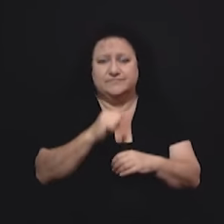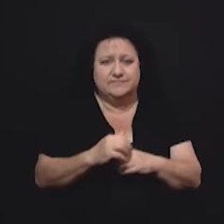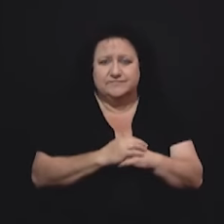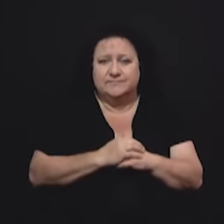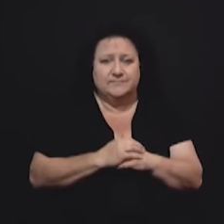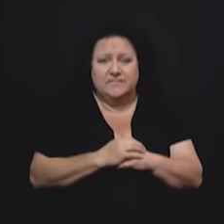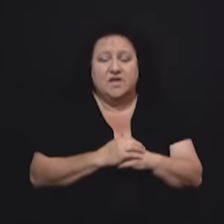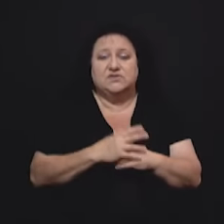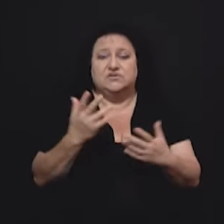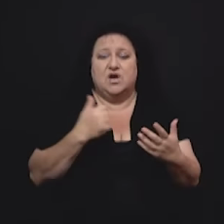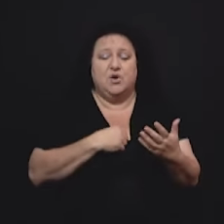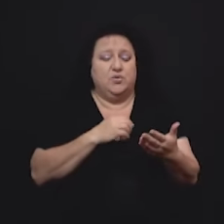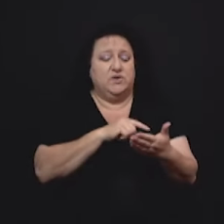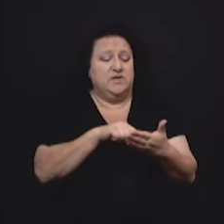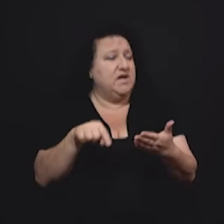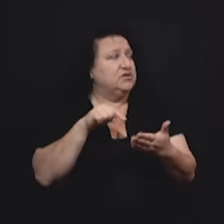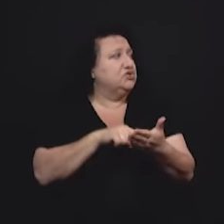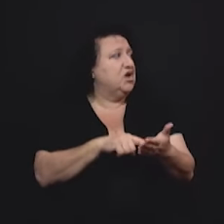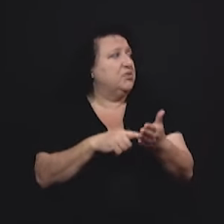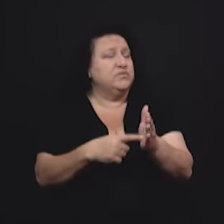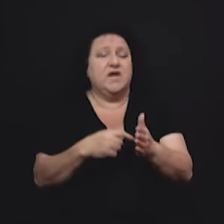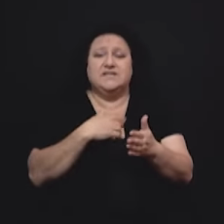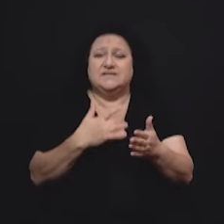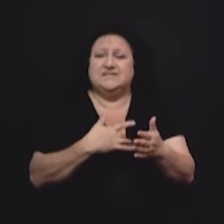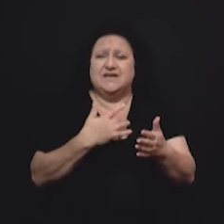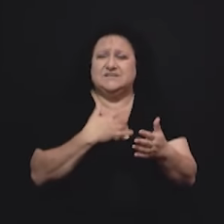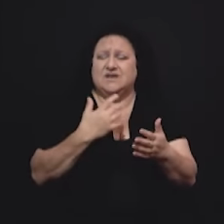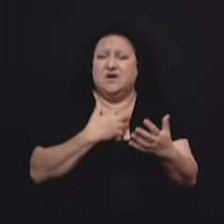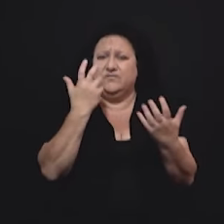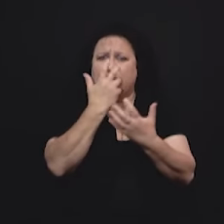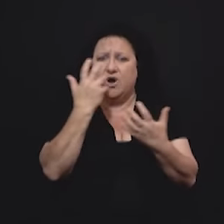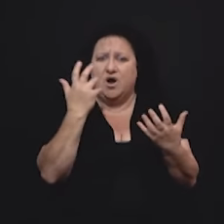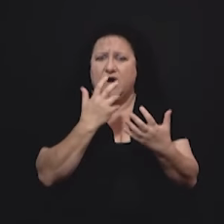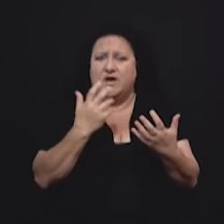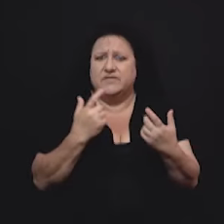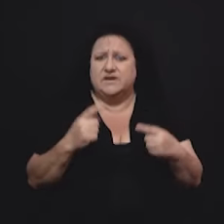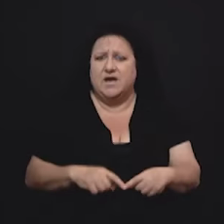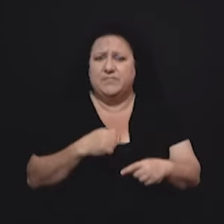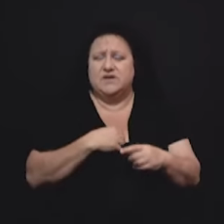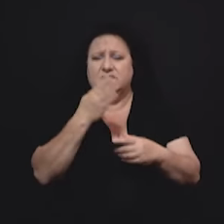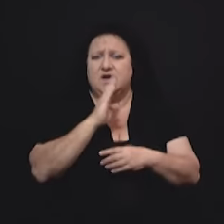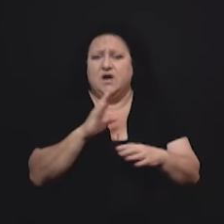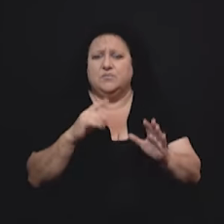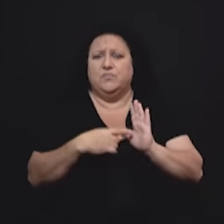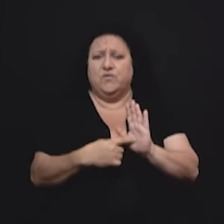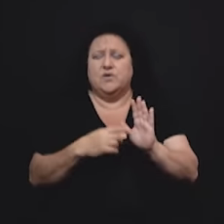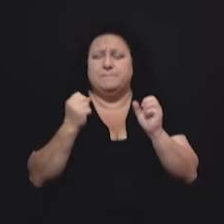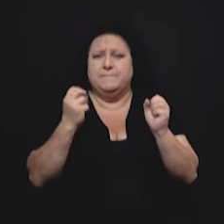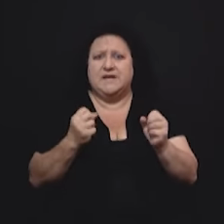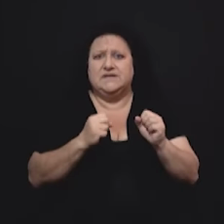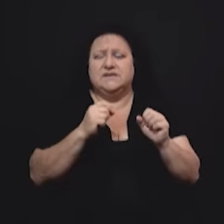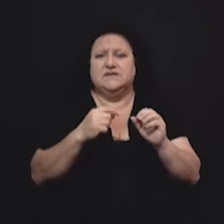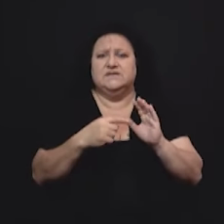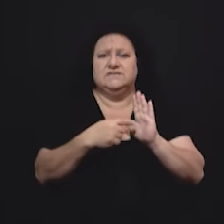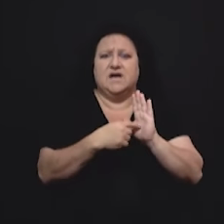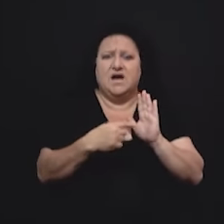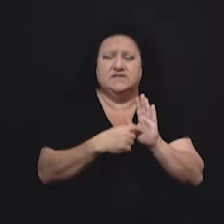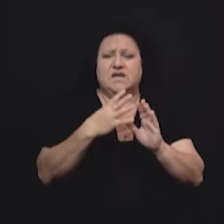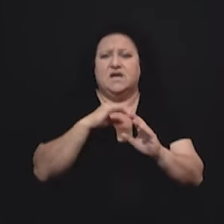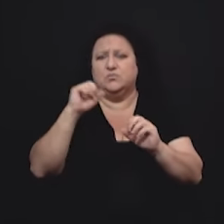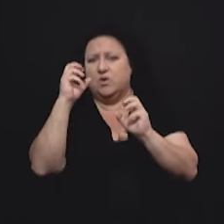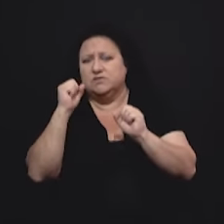over everyone, and God performed many wonders and signs through the apostles. Before there was ever the miraculous, there was